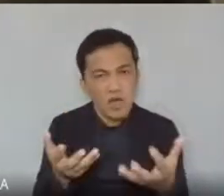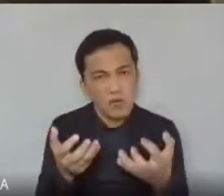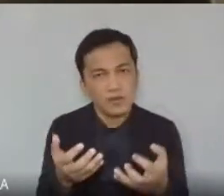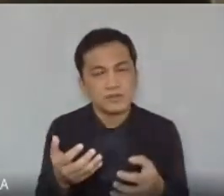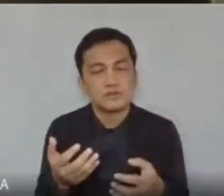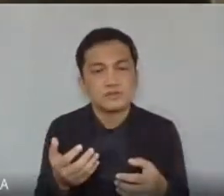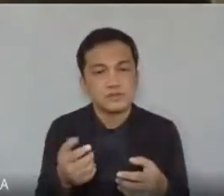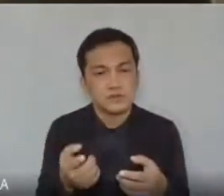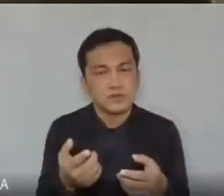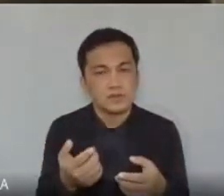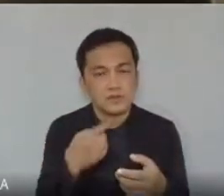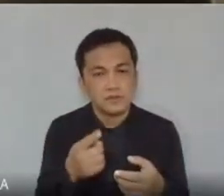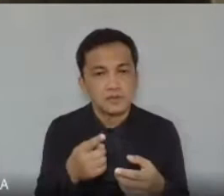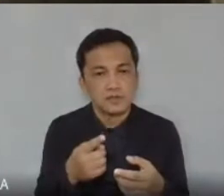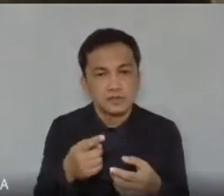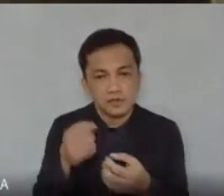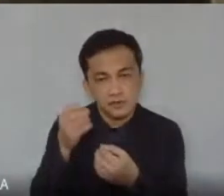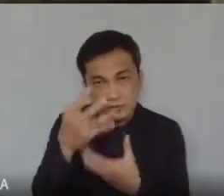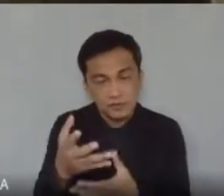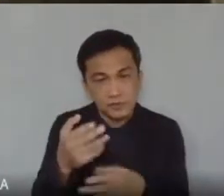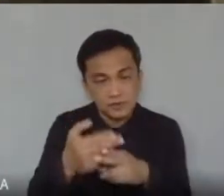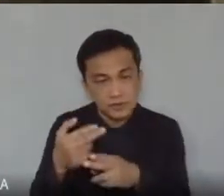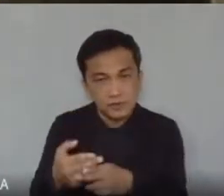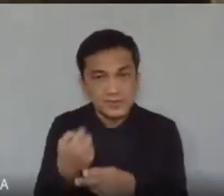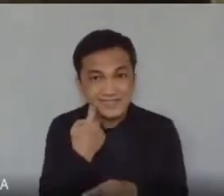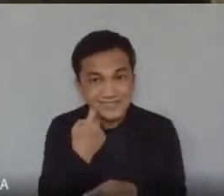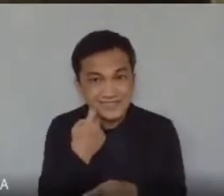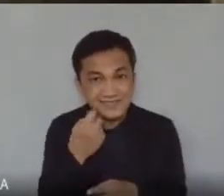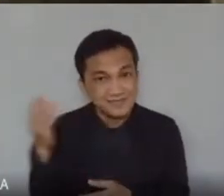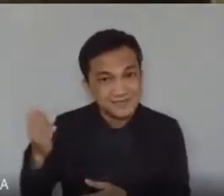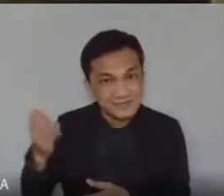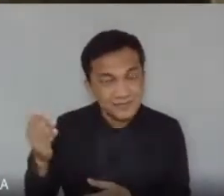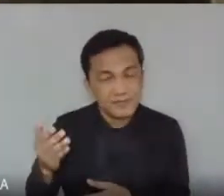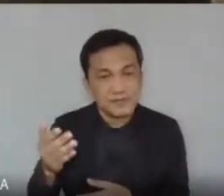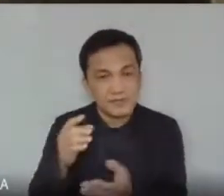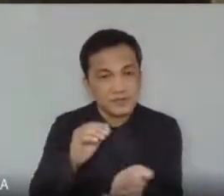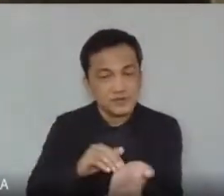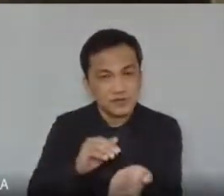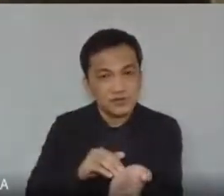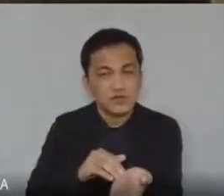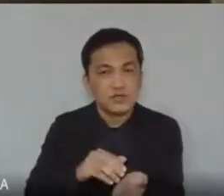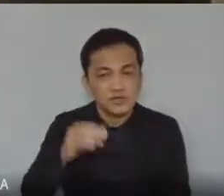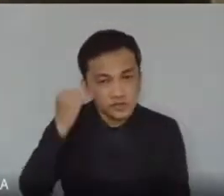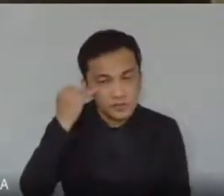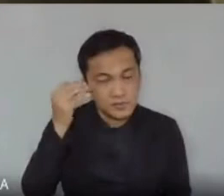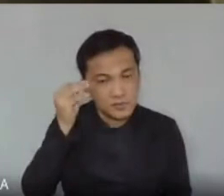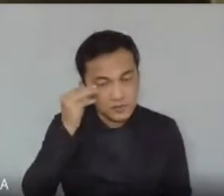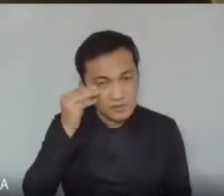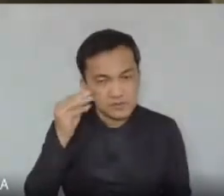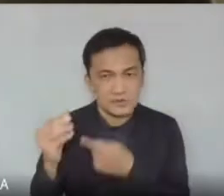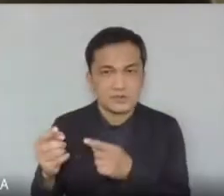message from Dr. Eva de la Paz. Maybe later we can hear from her, from the